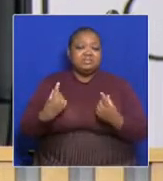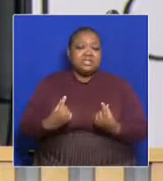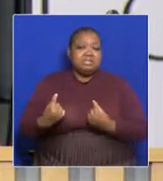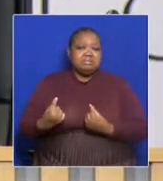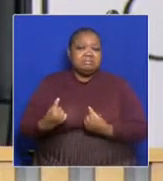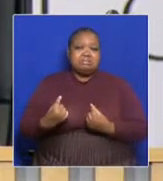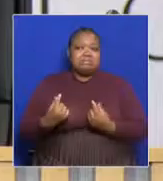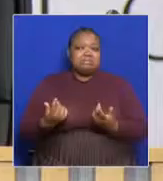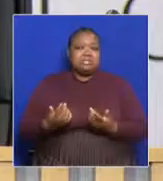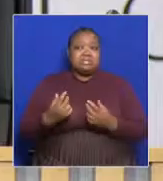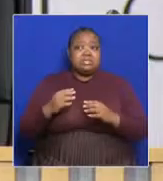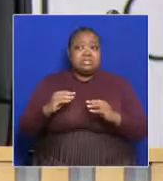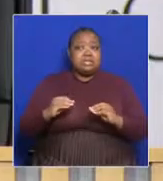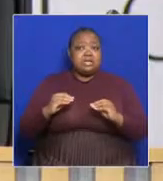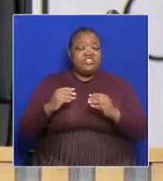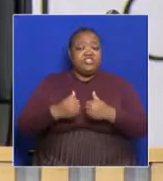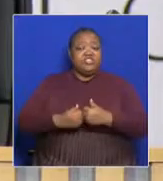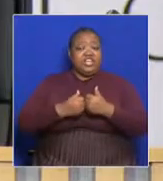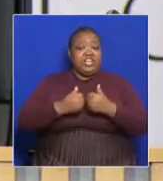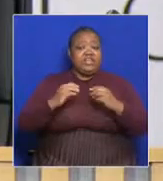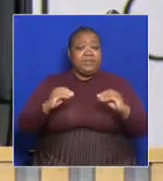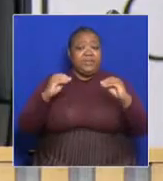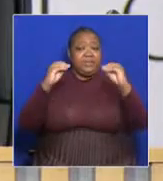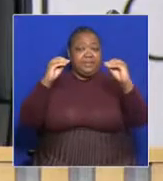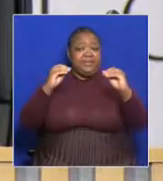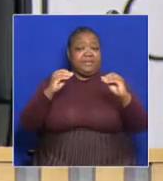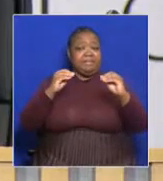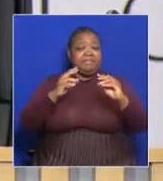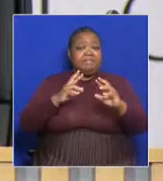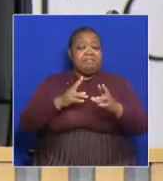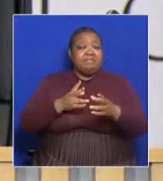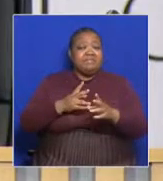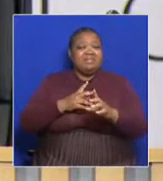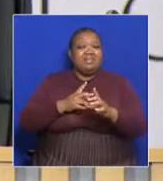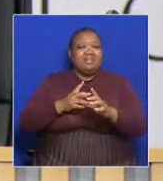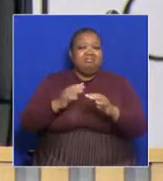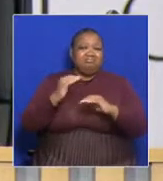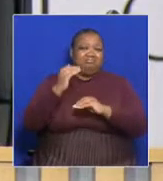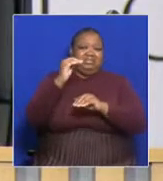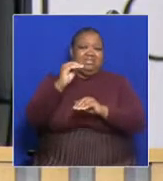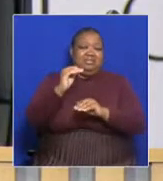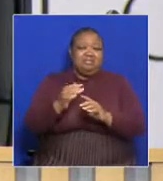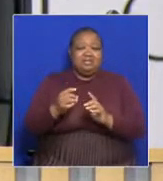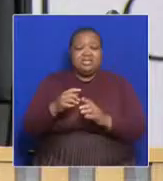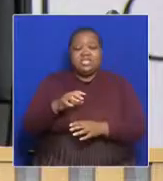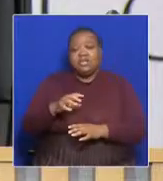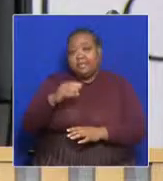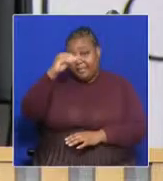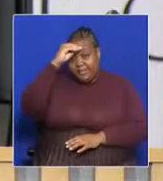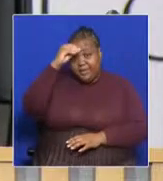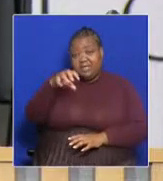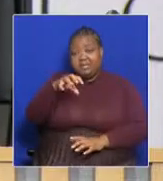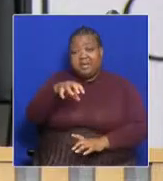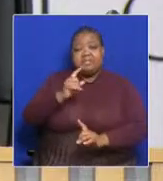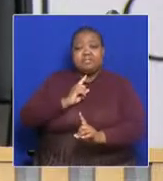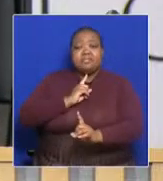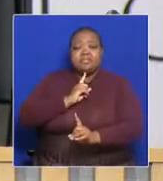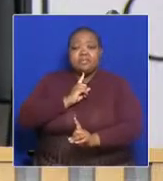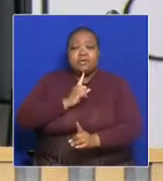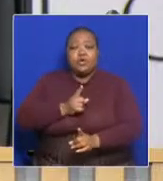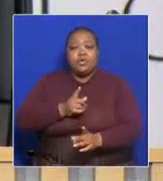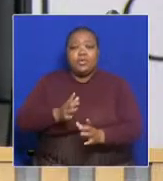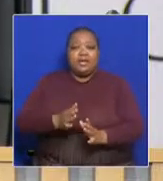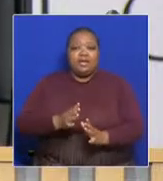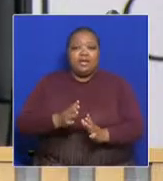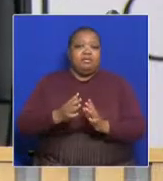challenge. Obviously, any station commander or district commissioner won't hold my opinion in that high